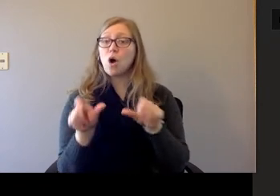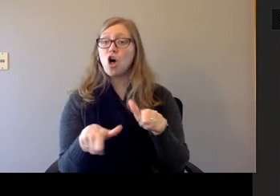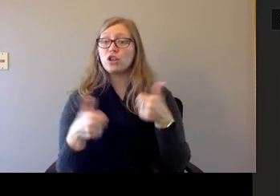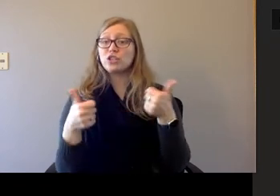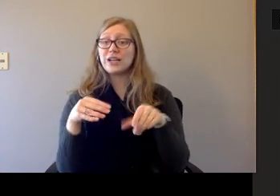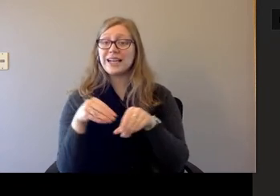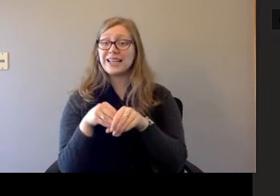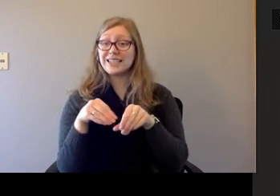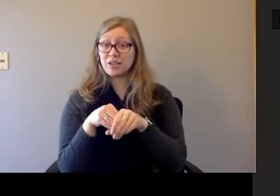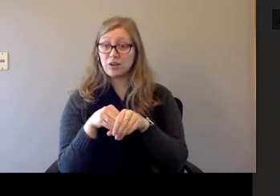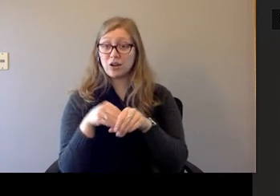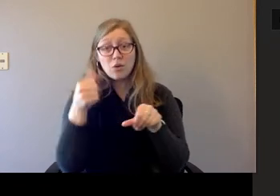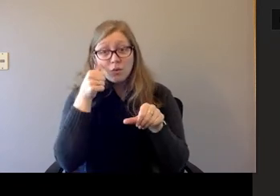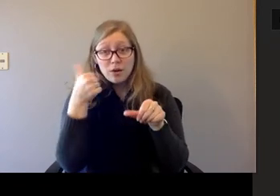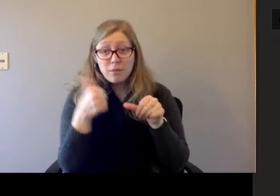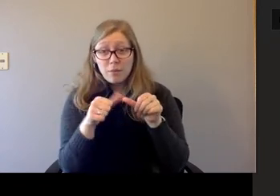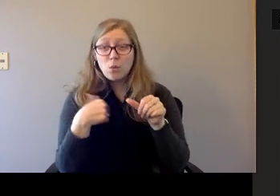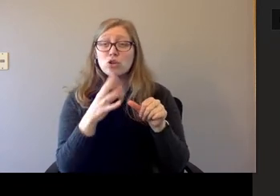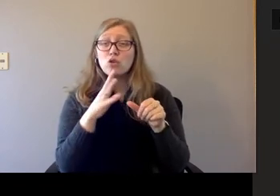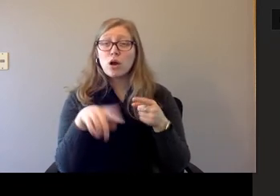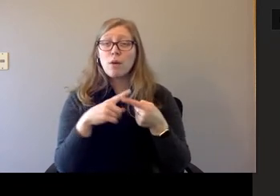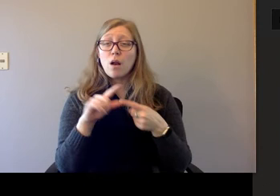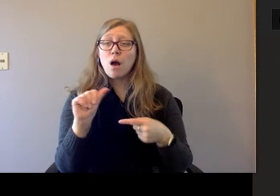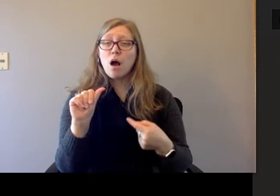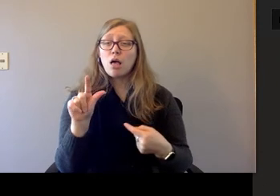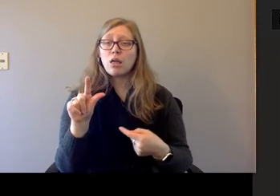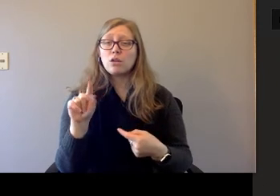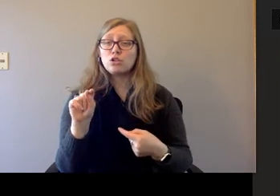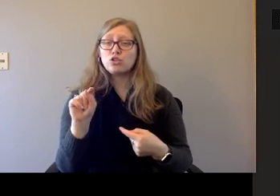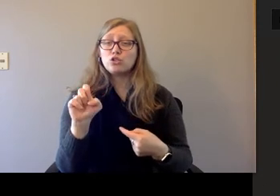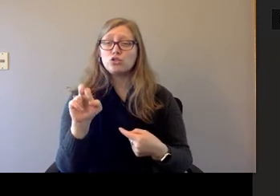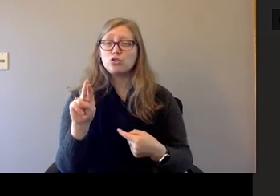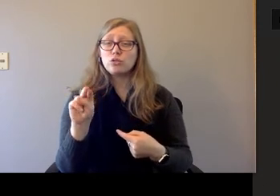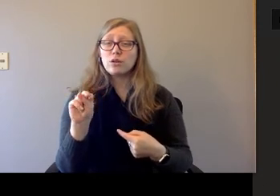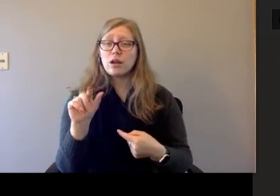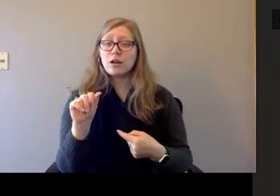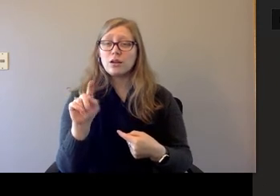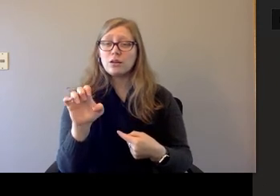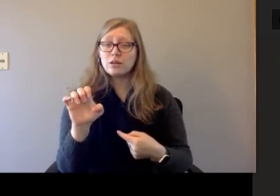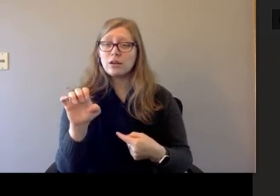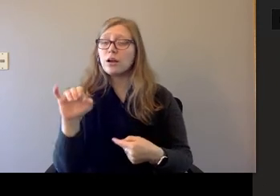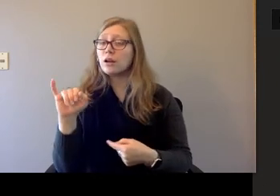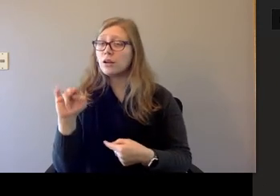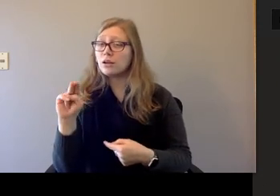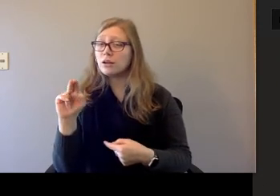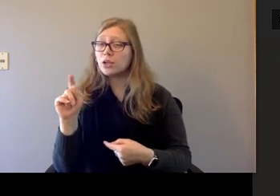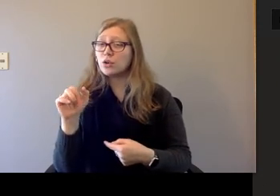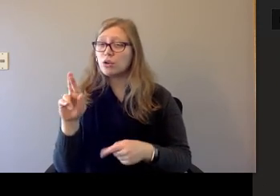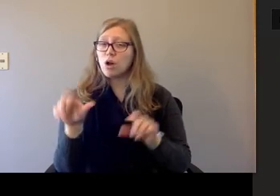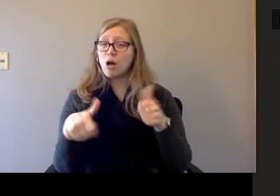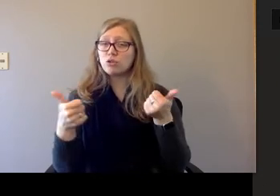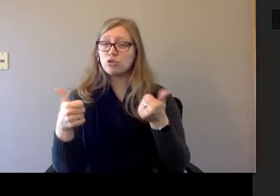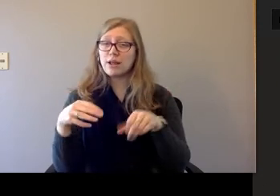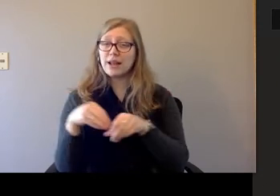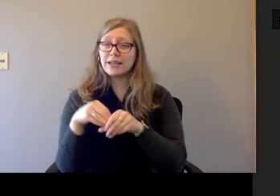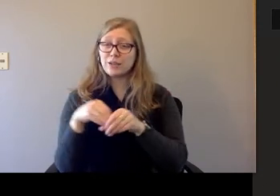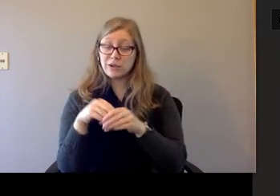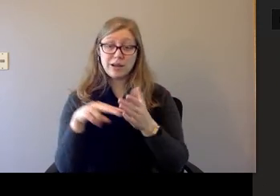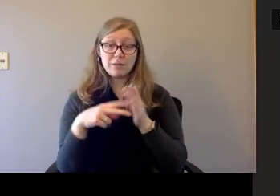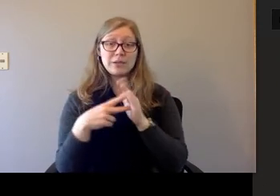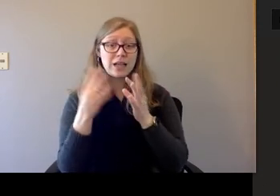we're talking about this being alternate interior, we're thinking about it in terms of